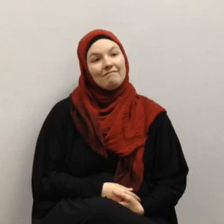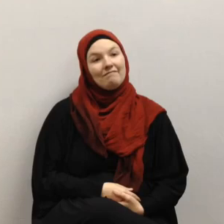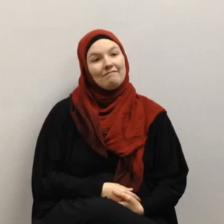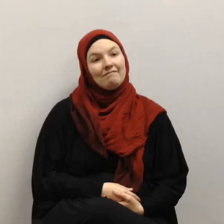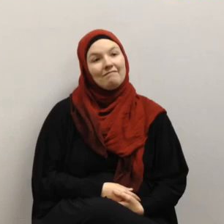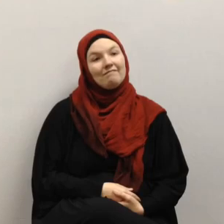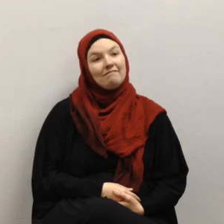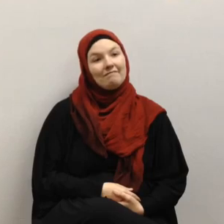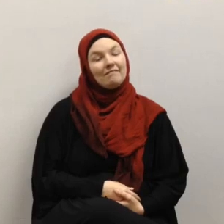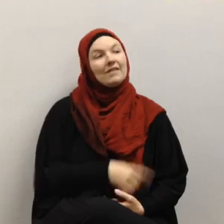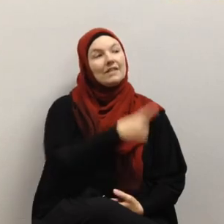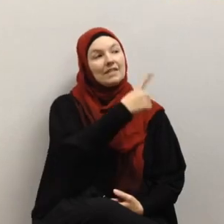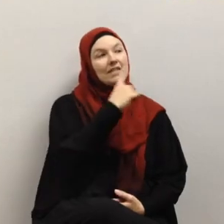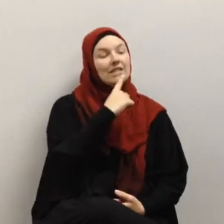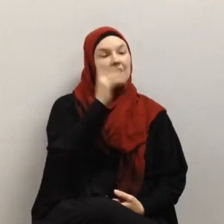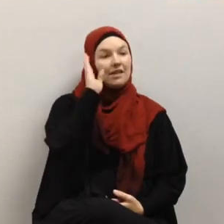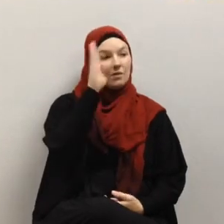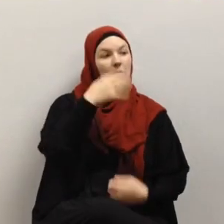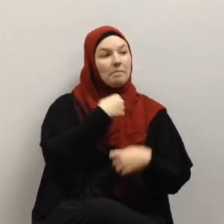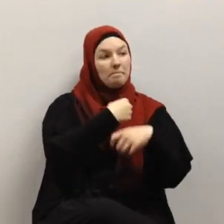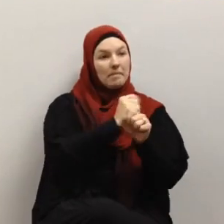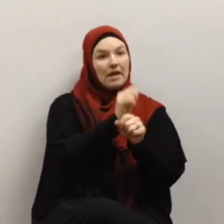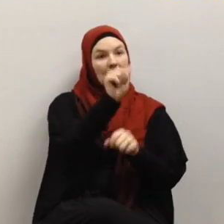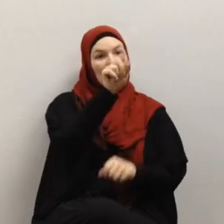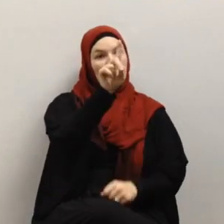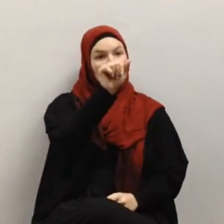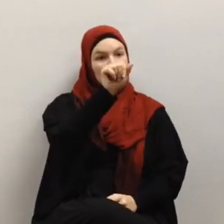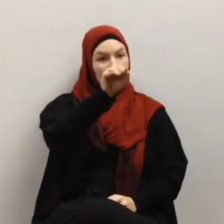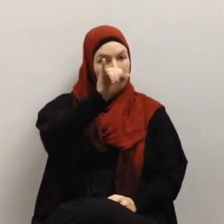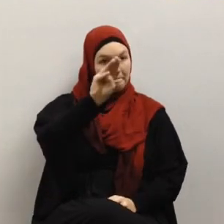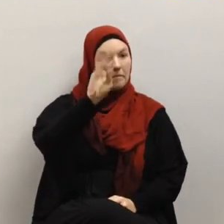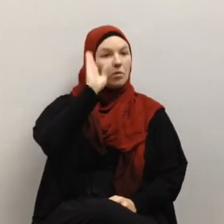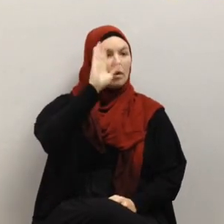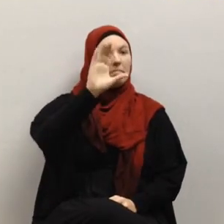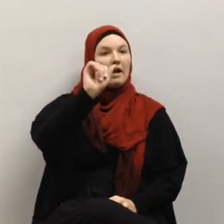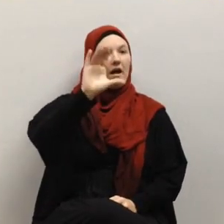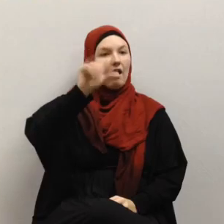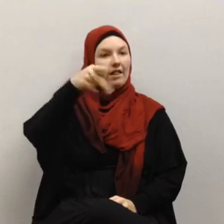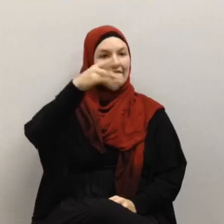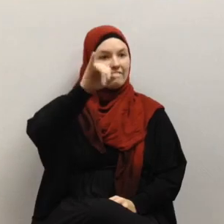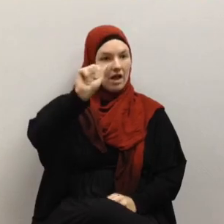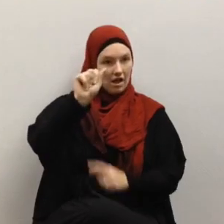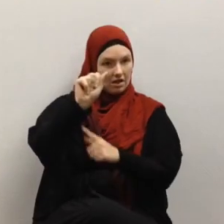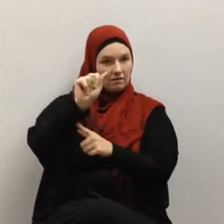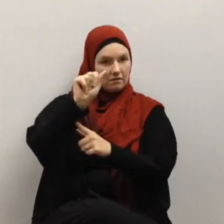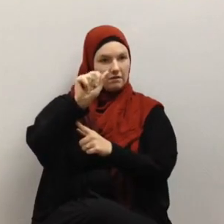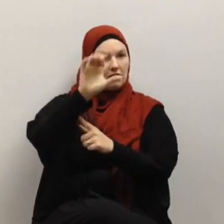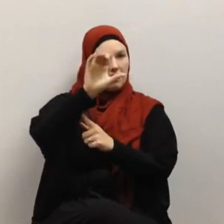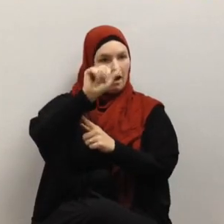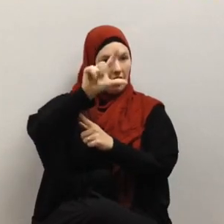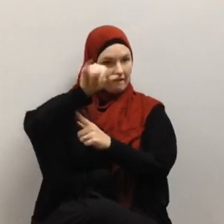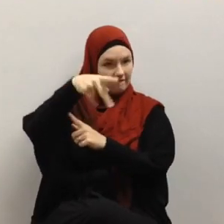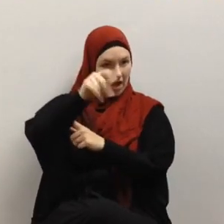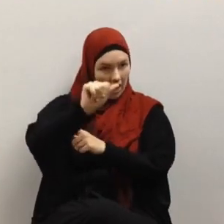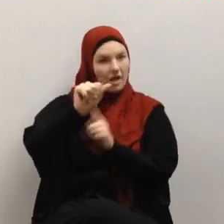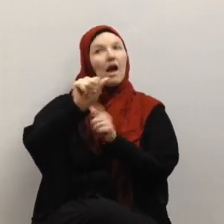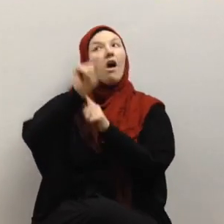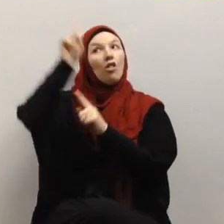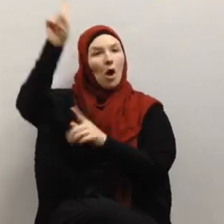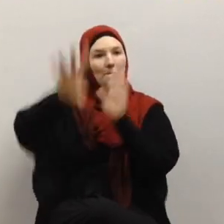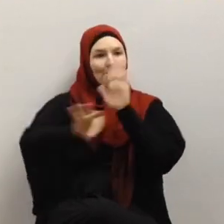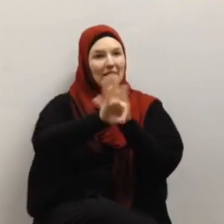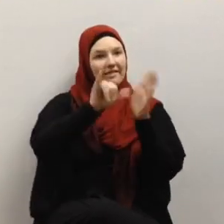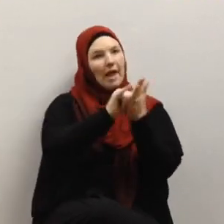Adam, that he was going to create a khalifa. That's the name Allah picked from khalafa, yakhlufu,